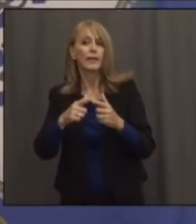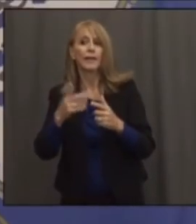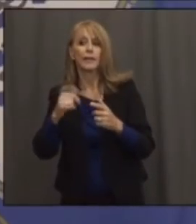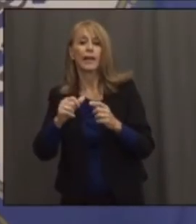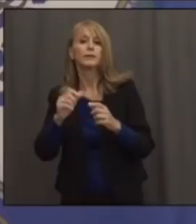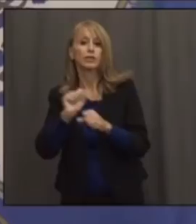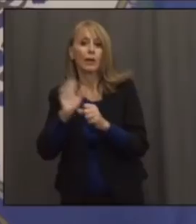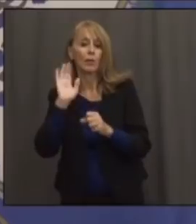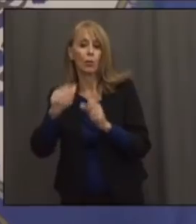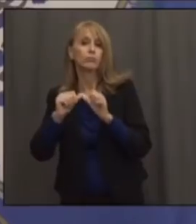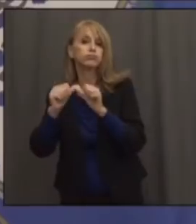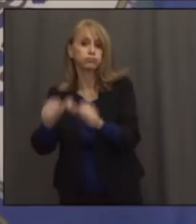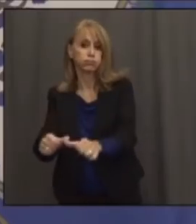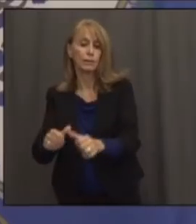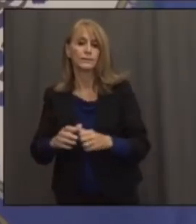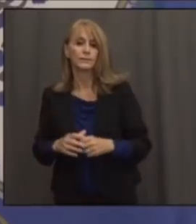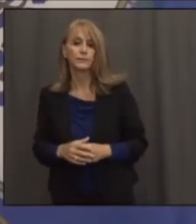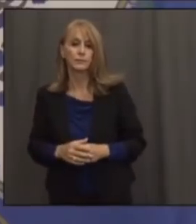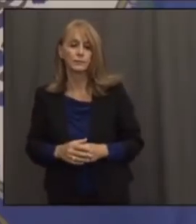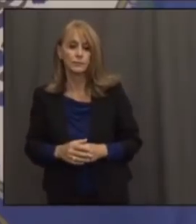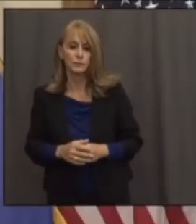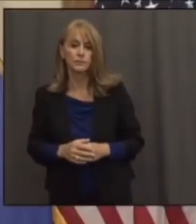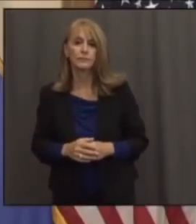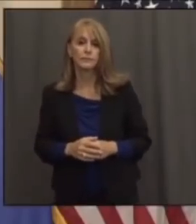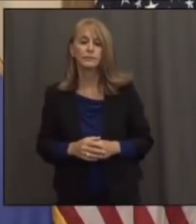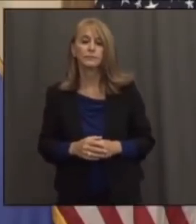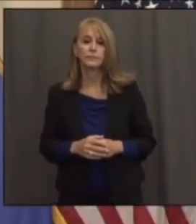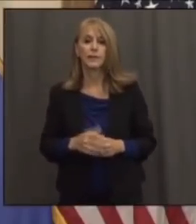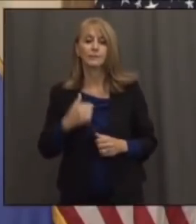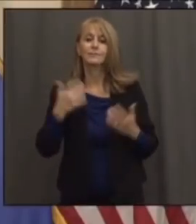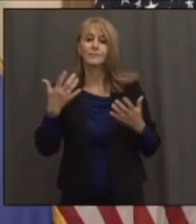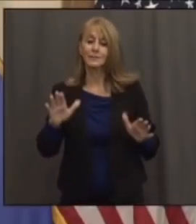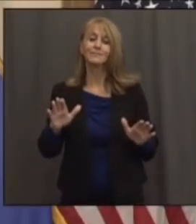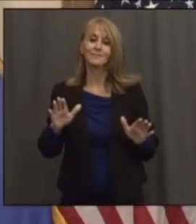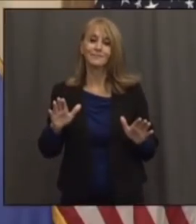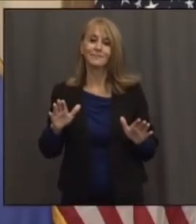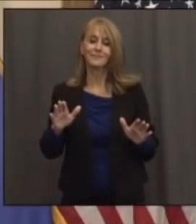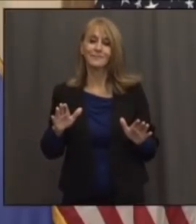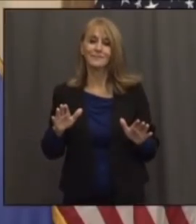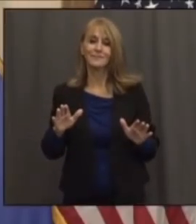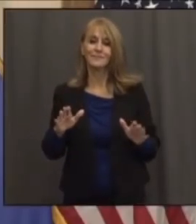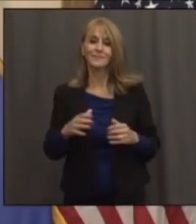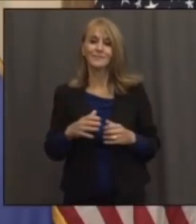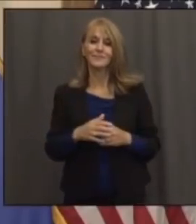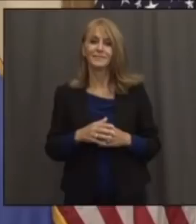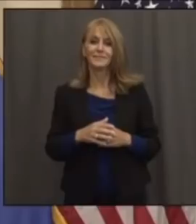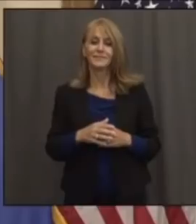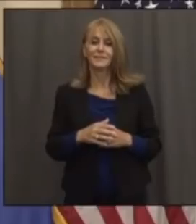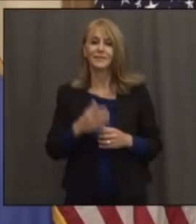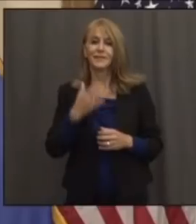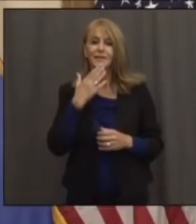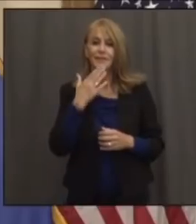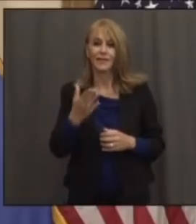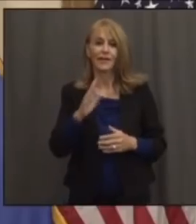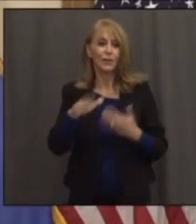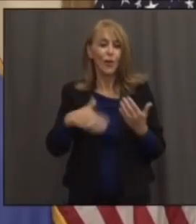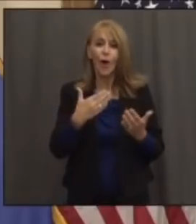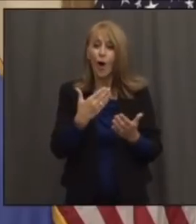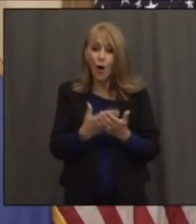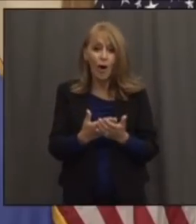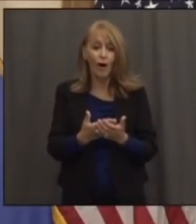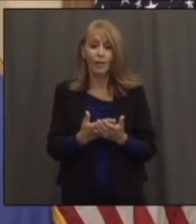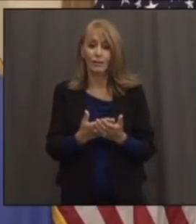jobs. All right. Well, that'll be it for me. And again, I'll join some of my colleagues in thanking everybody who's